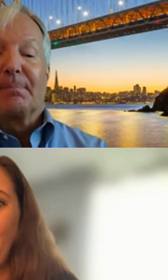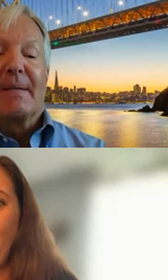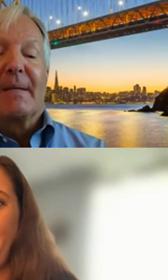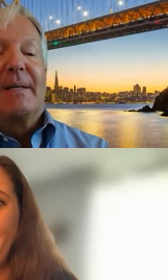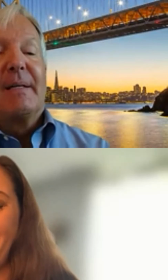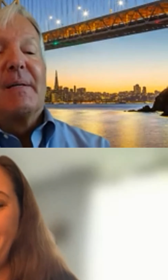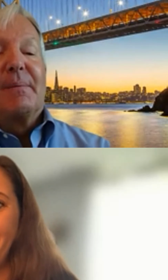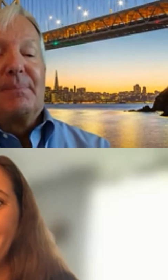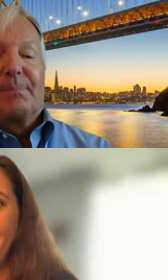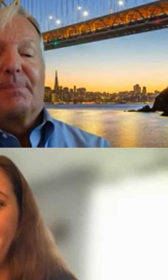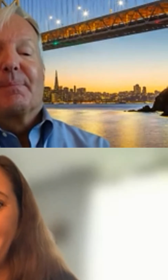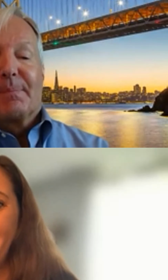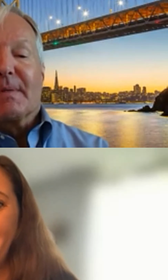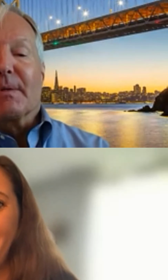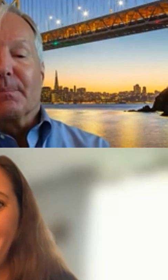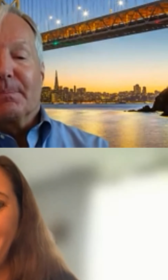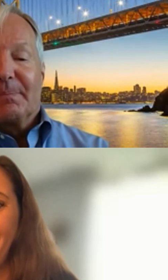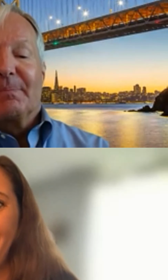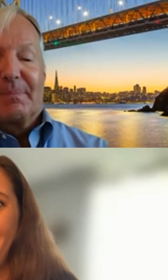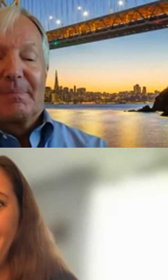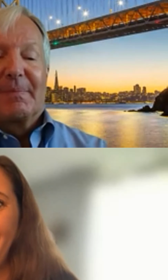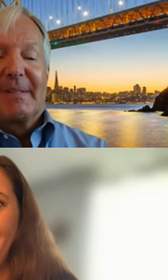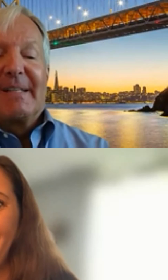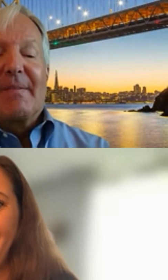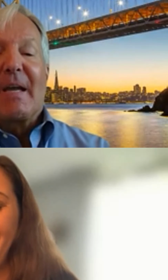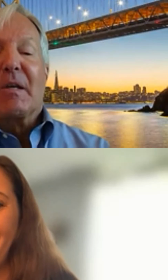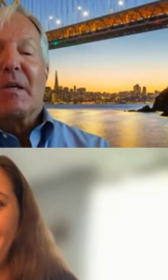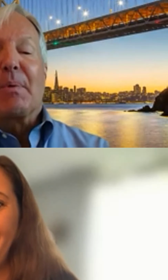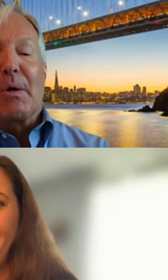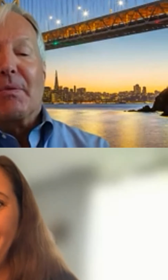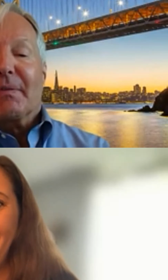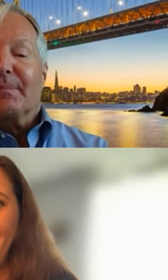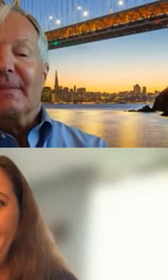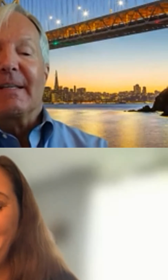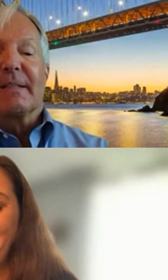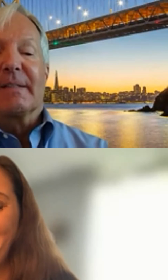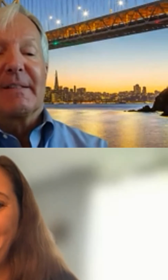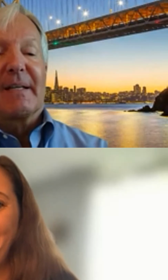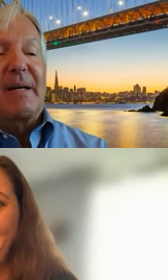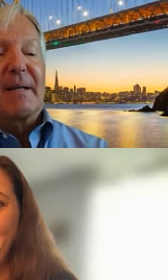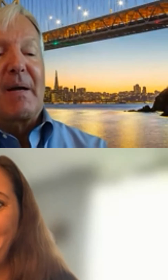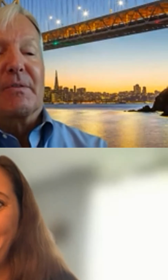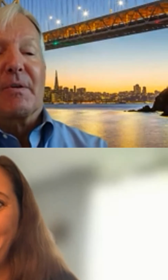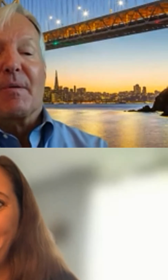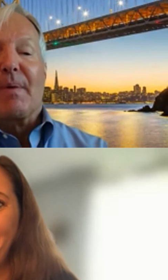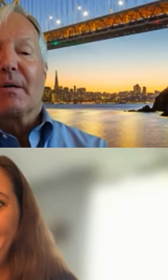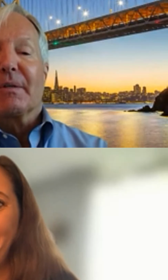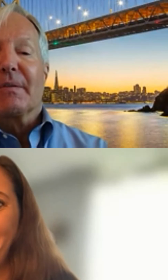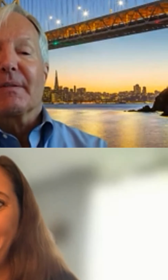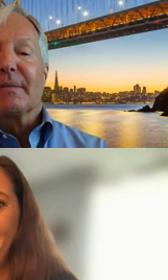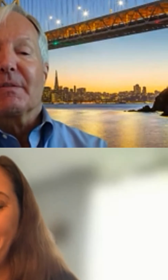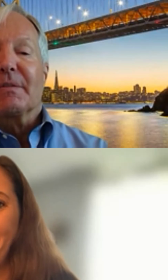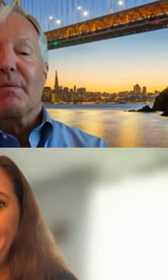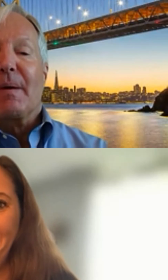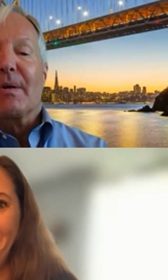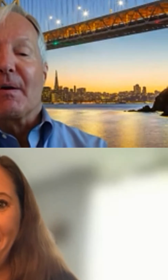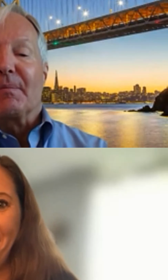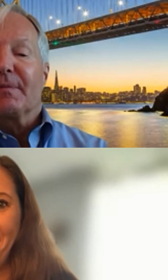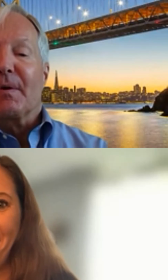that. Wonderful. Wonderful. Thank you. Thank you both. And I'll turn it back over to